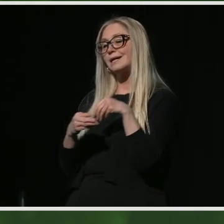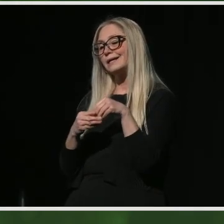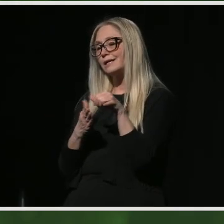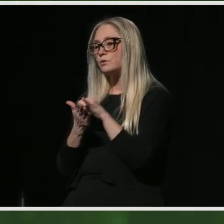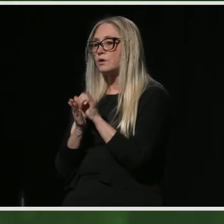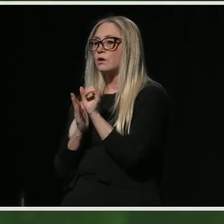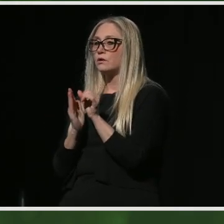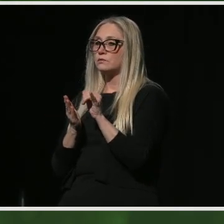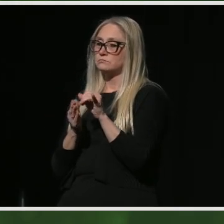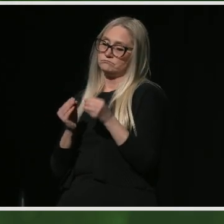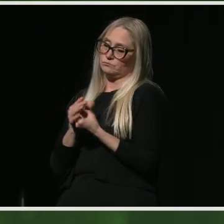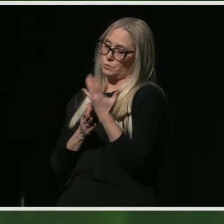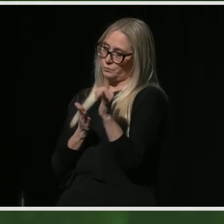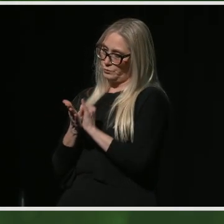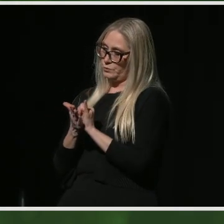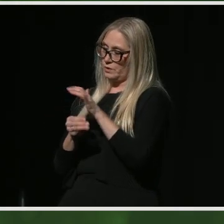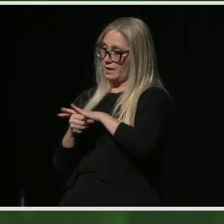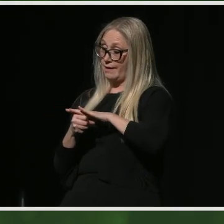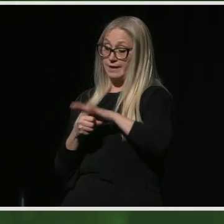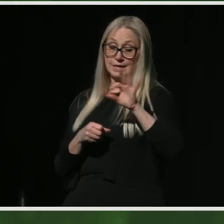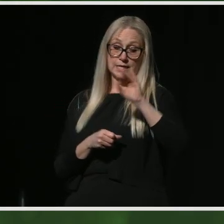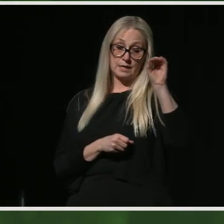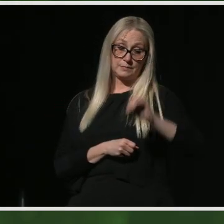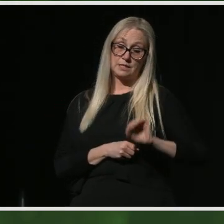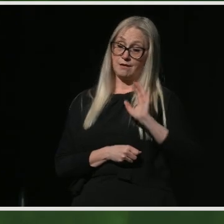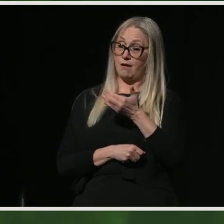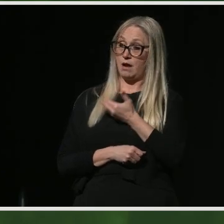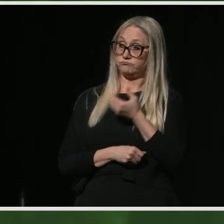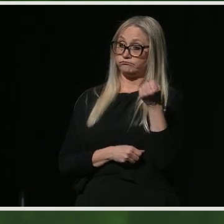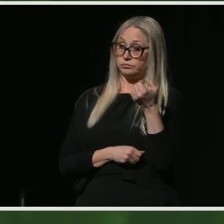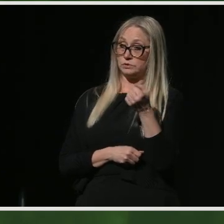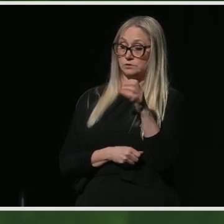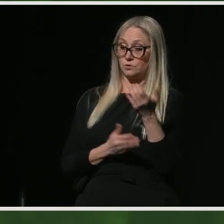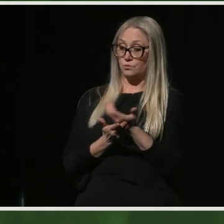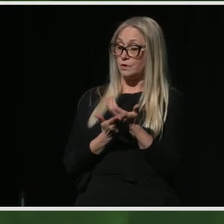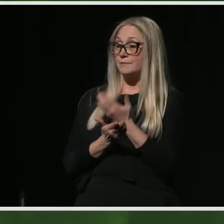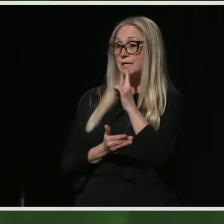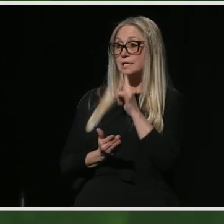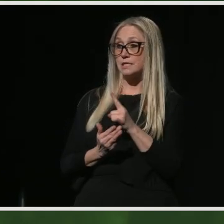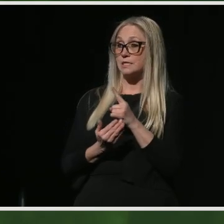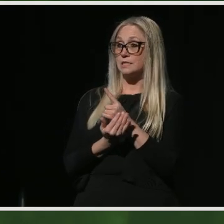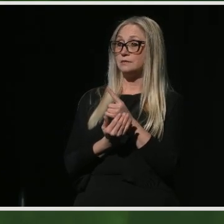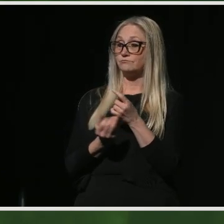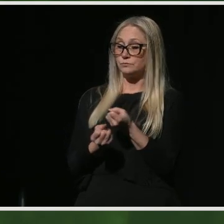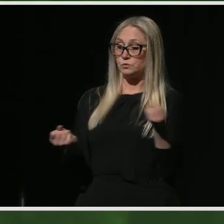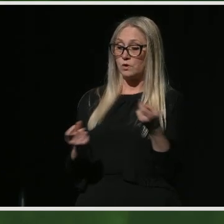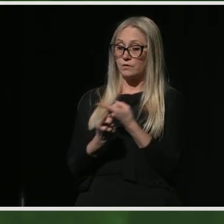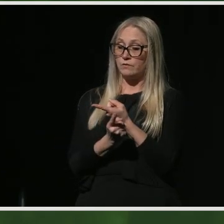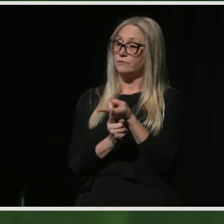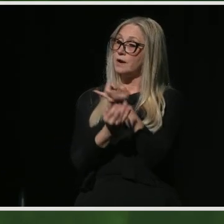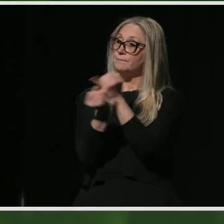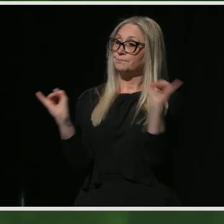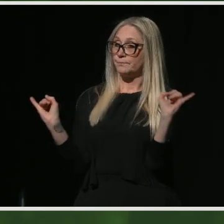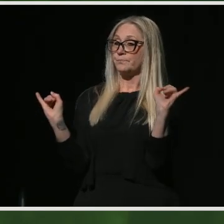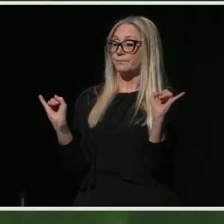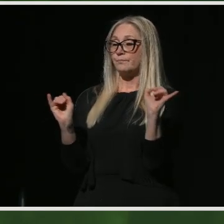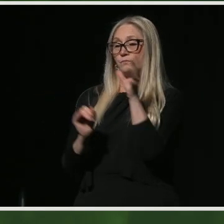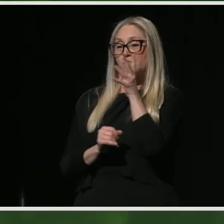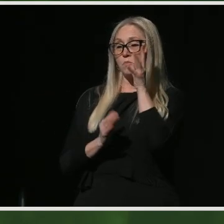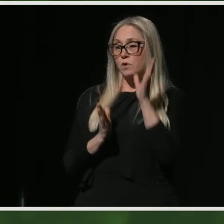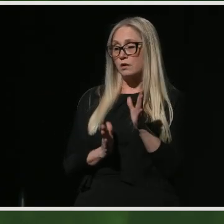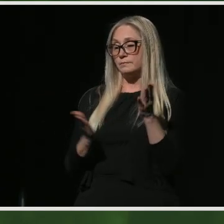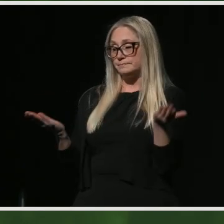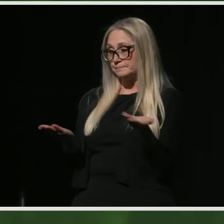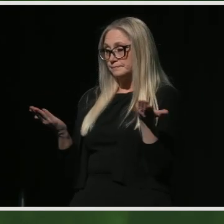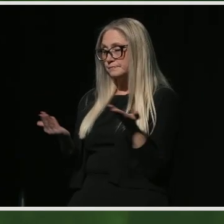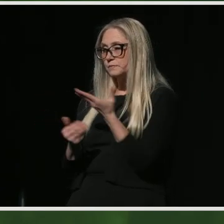area. 90% of our milk and cream is sourced from independent farmers and co-ops in upstate New York, and it's